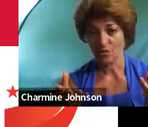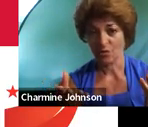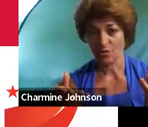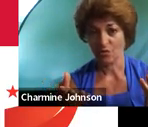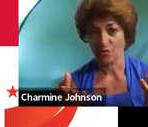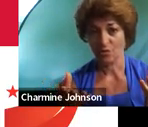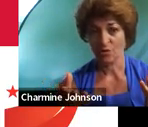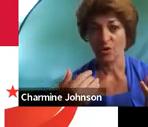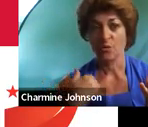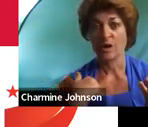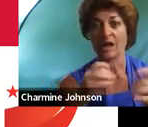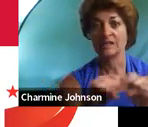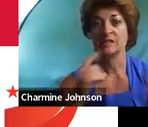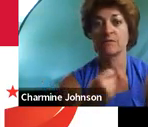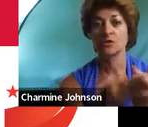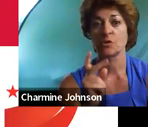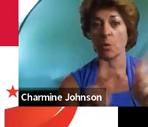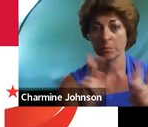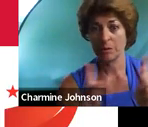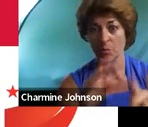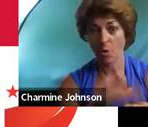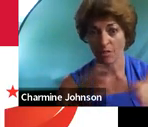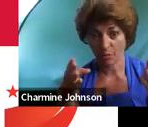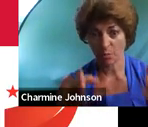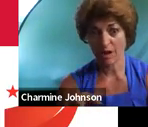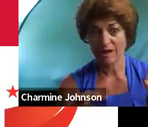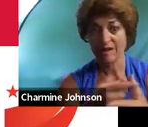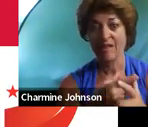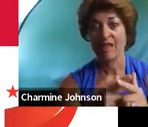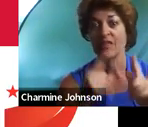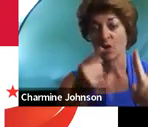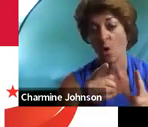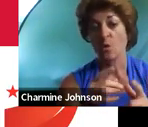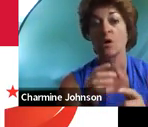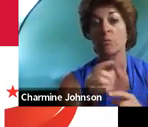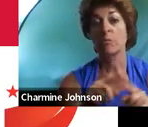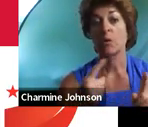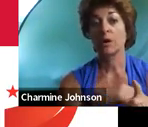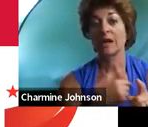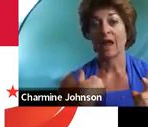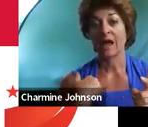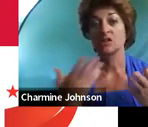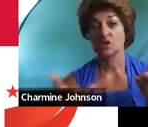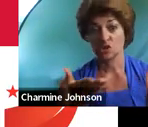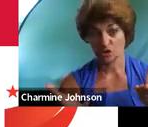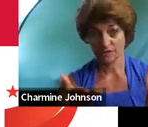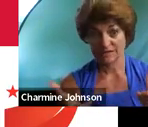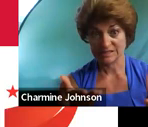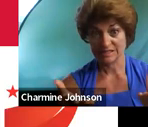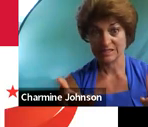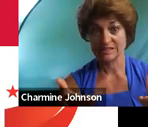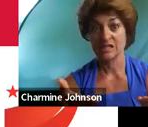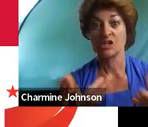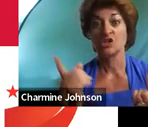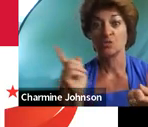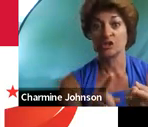to support people along the way as the pandemic unfolds. So what we had was, when services need to be reduced,